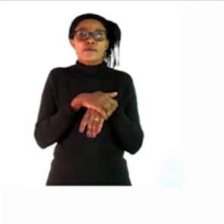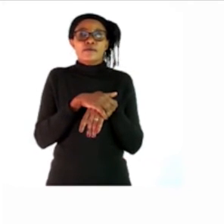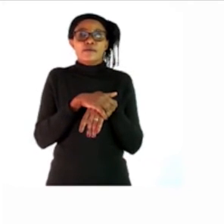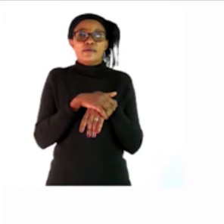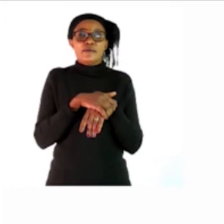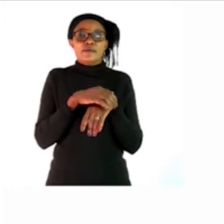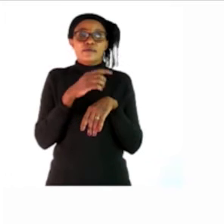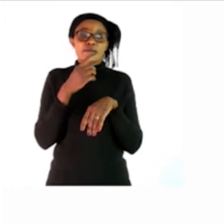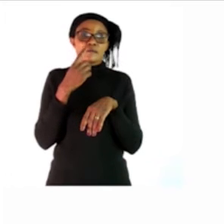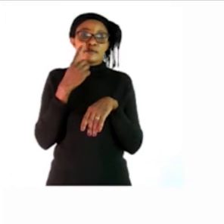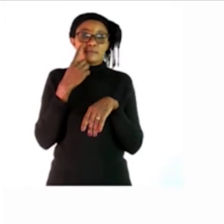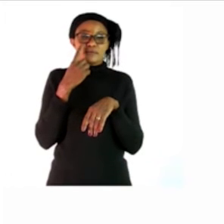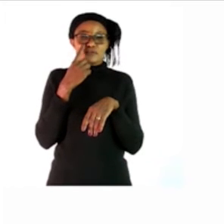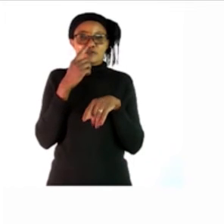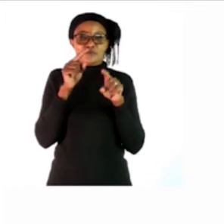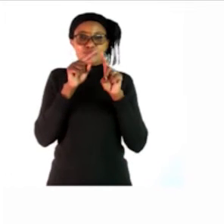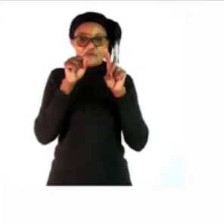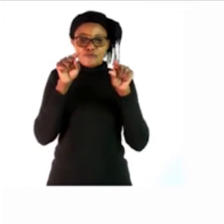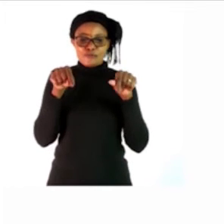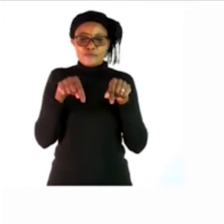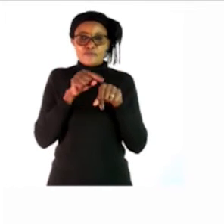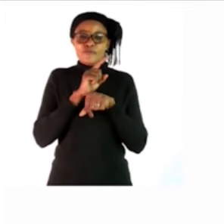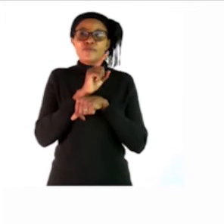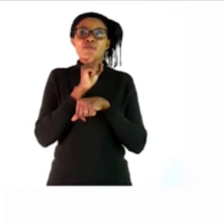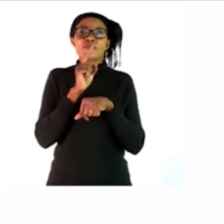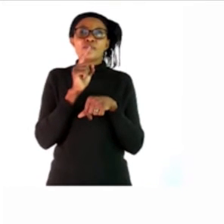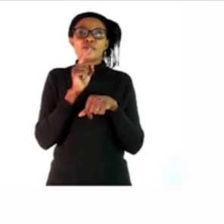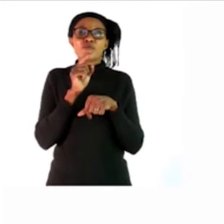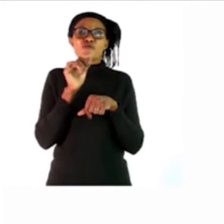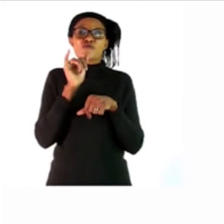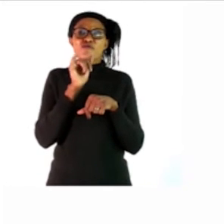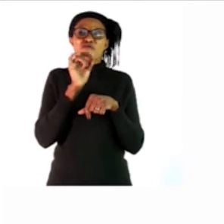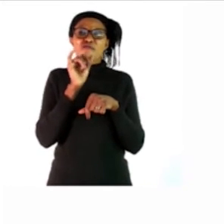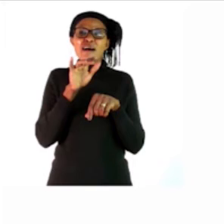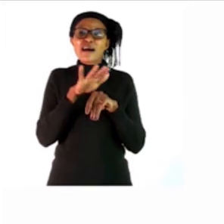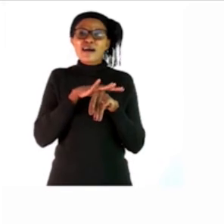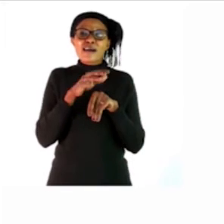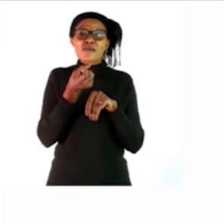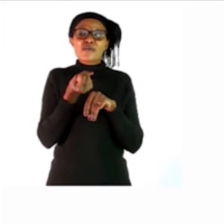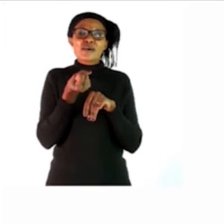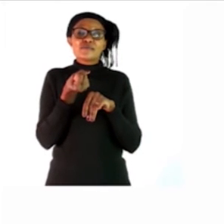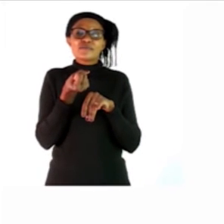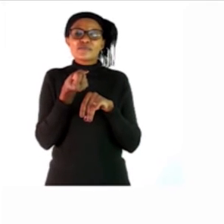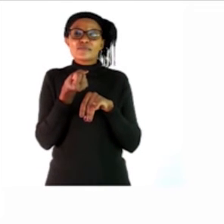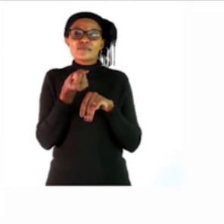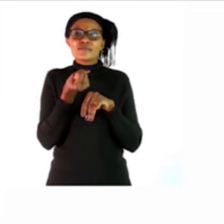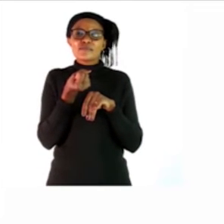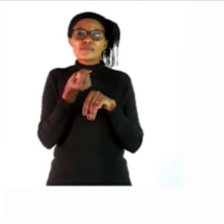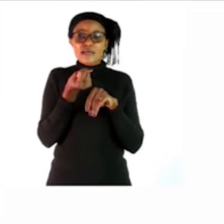look at the first block. What animals are there in the first block? It is